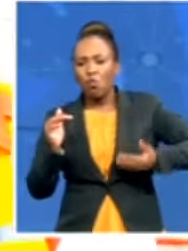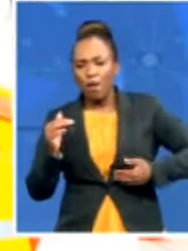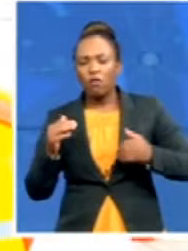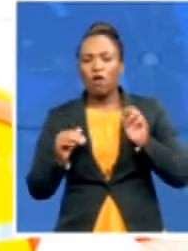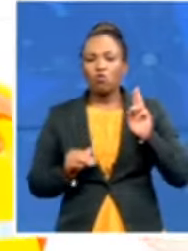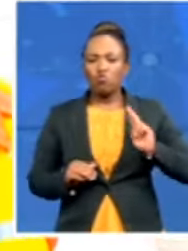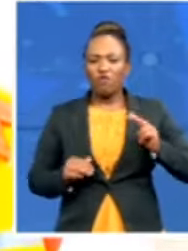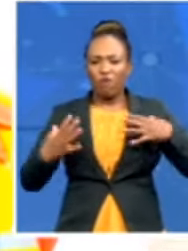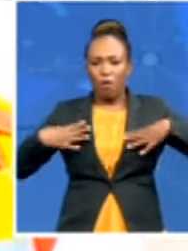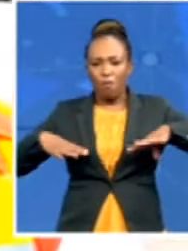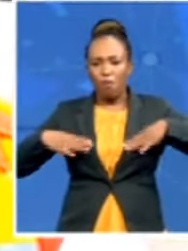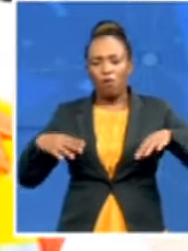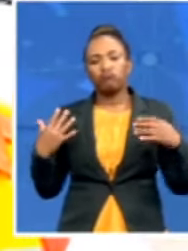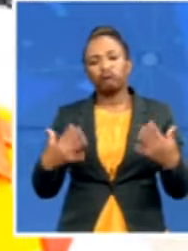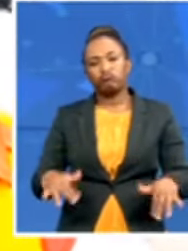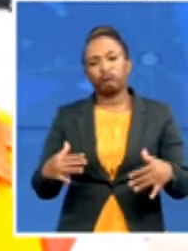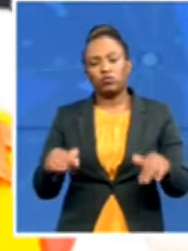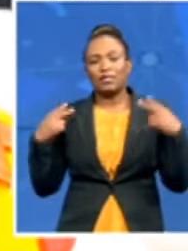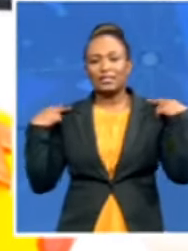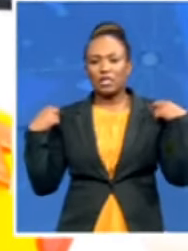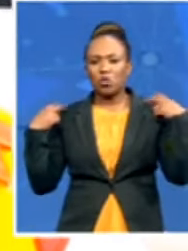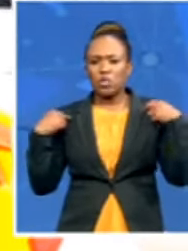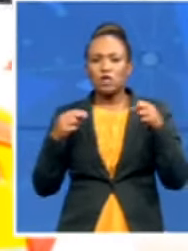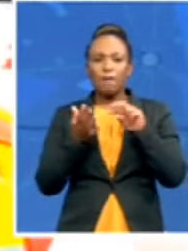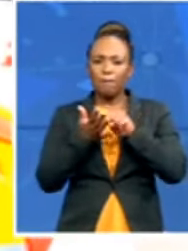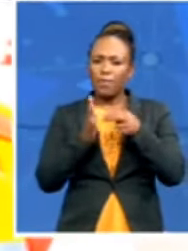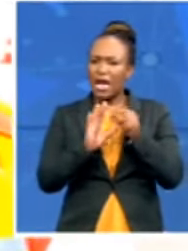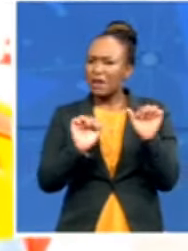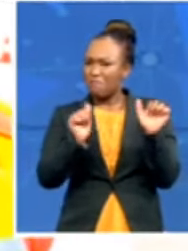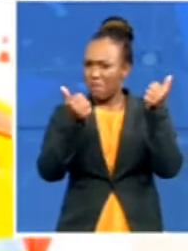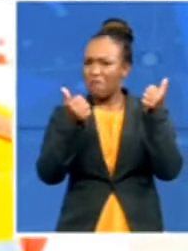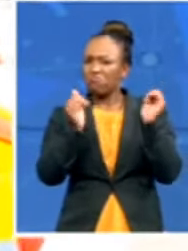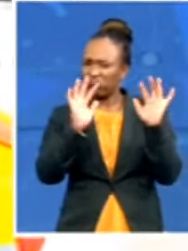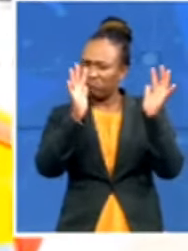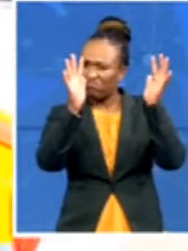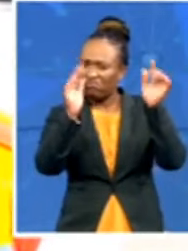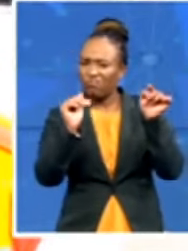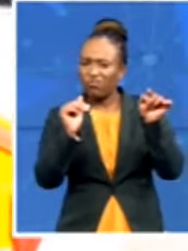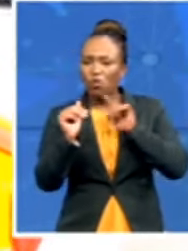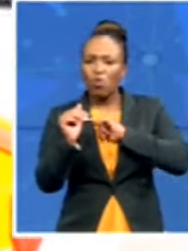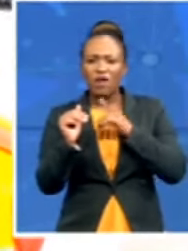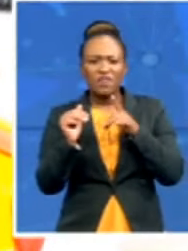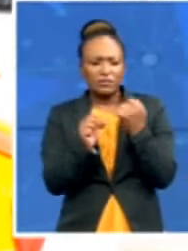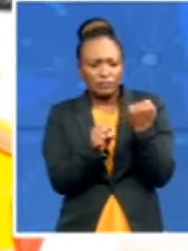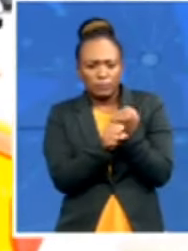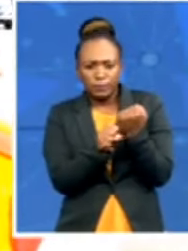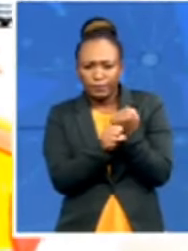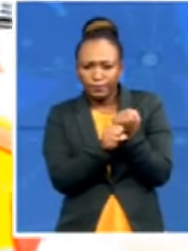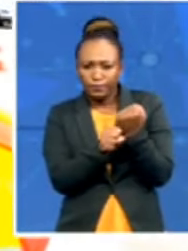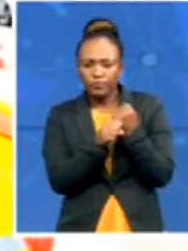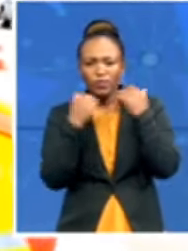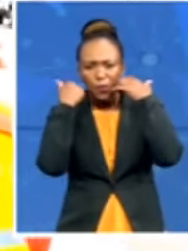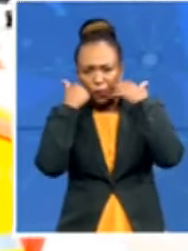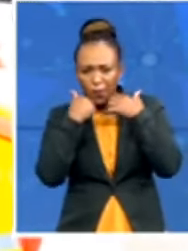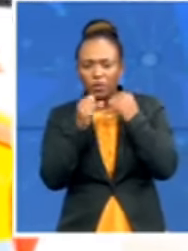province. We think that they've been so much grounded, they've been rooted on the ground to make sure that we are able to deal with everything that happens